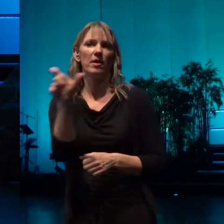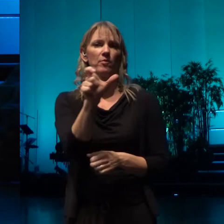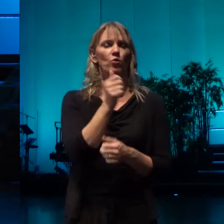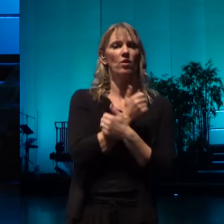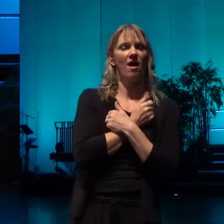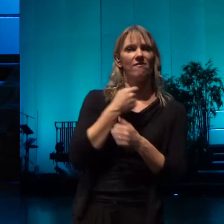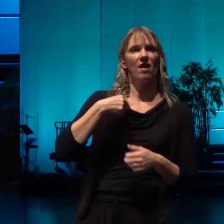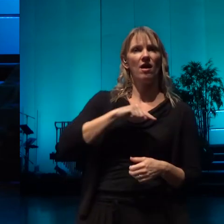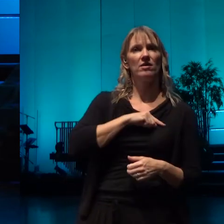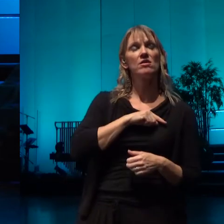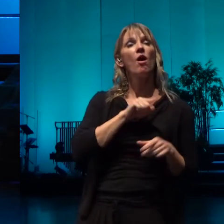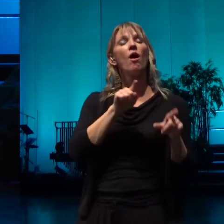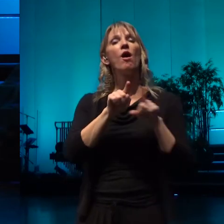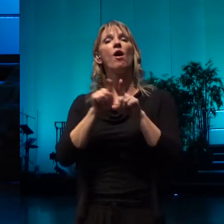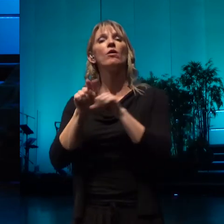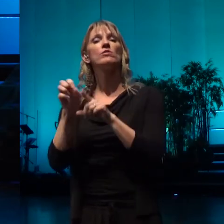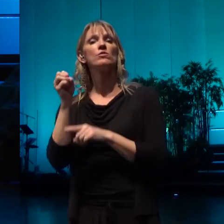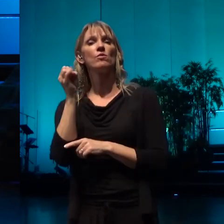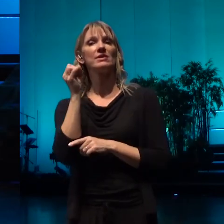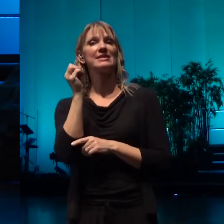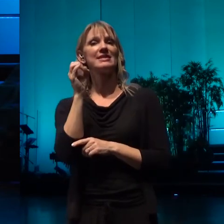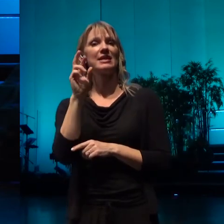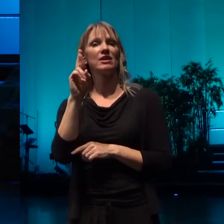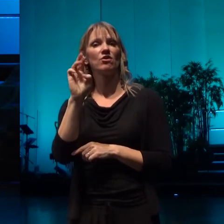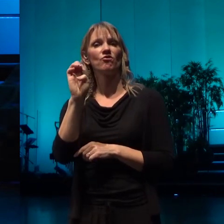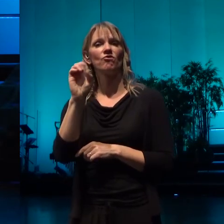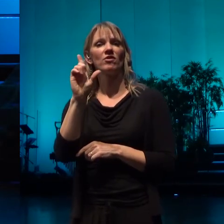May we also plant a seed of relevance,